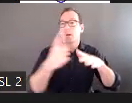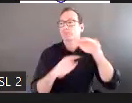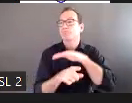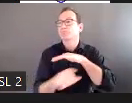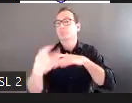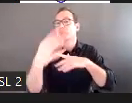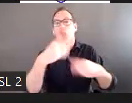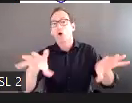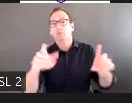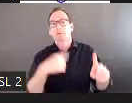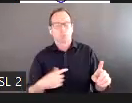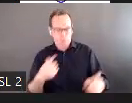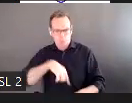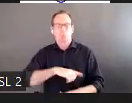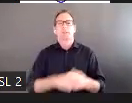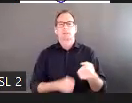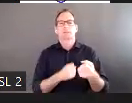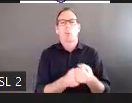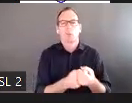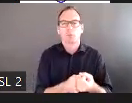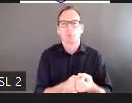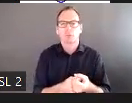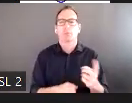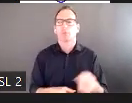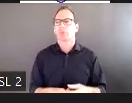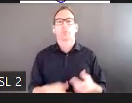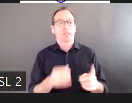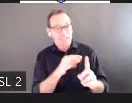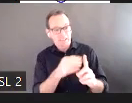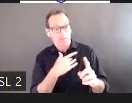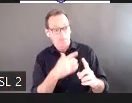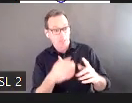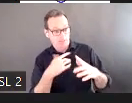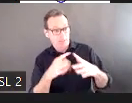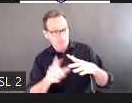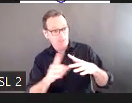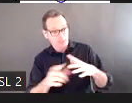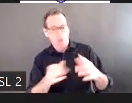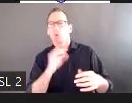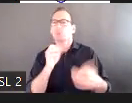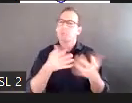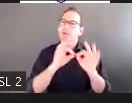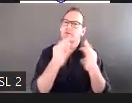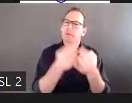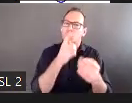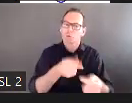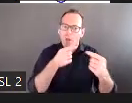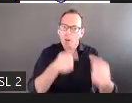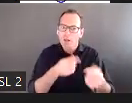give resources and supports to seniors and families who are struggling with dementia and missing person